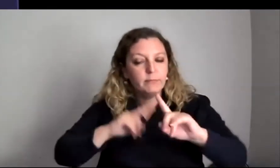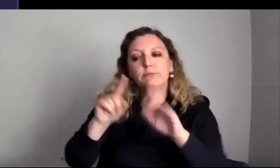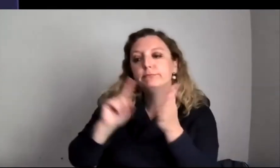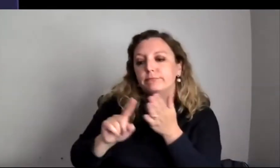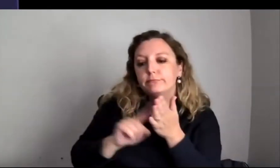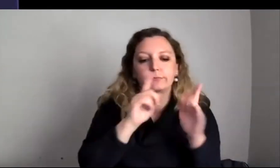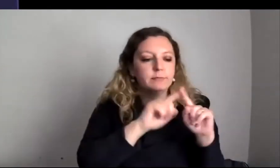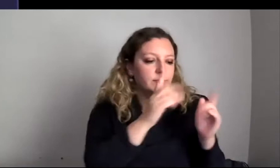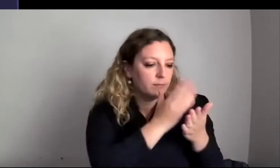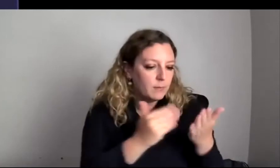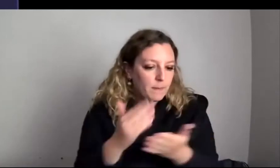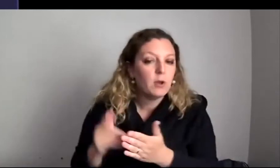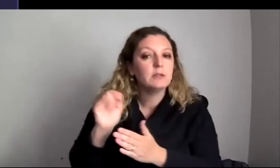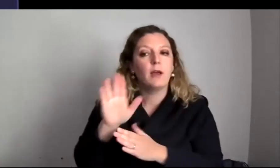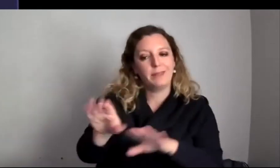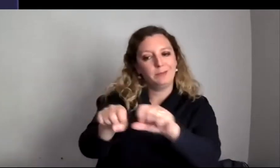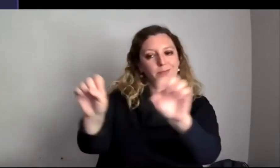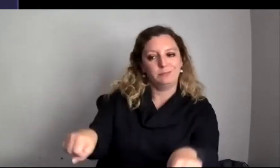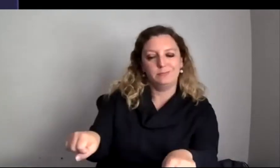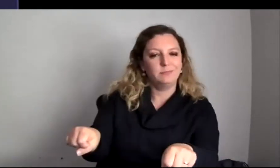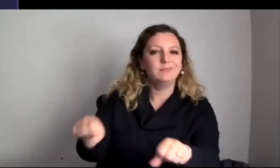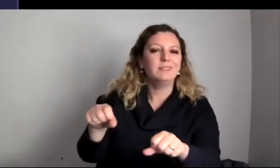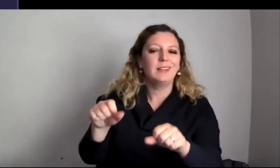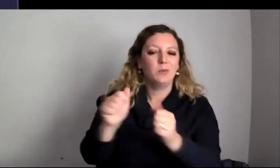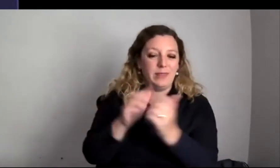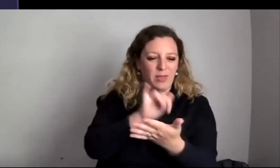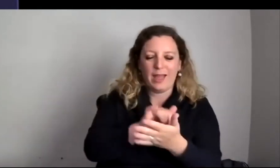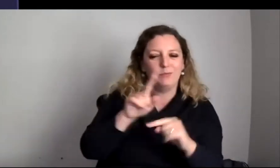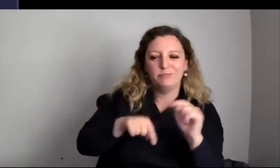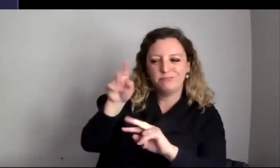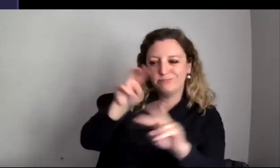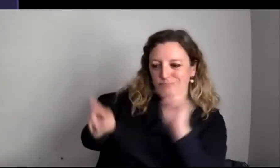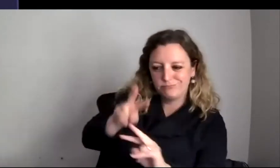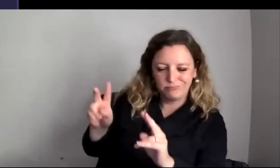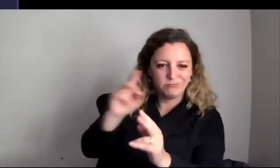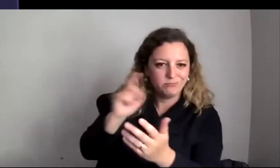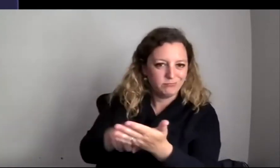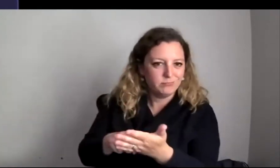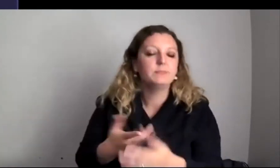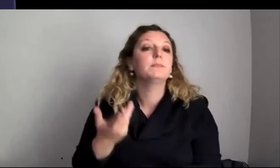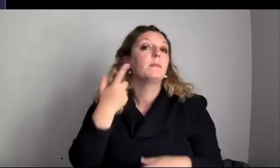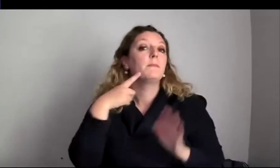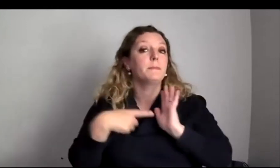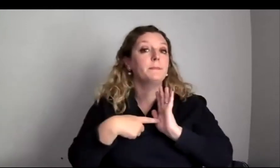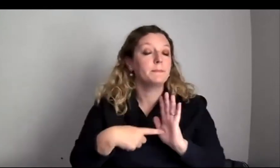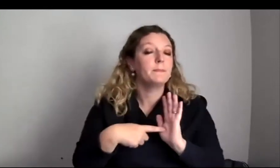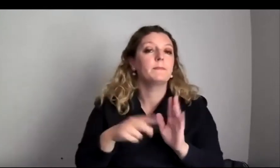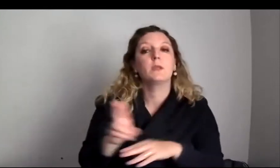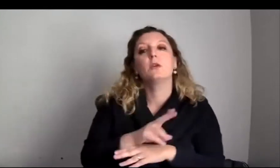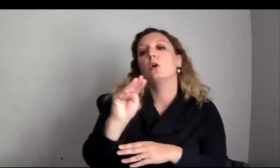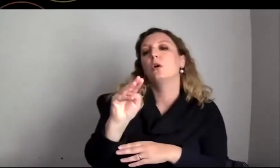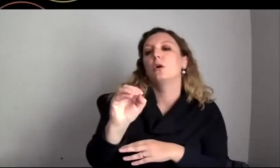aspects of primate social systems that are otherwise not easily detected by observation alone. So for instance, using